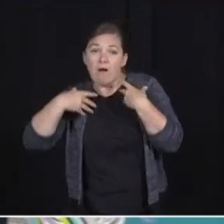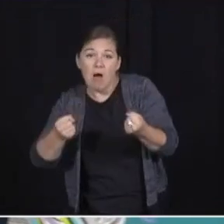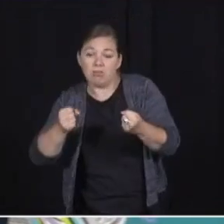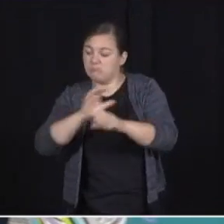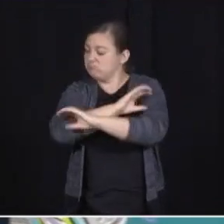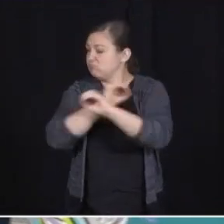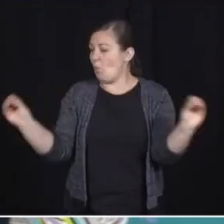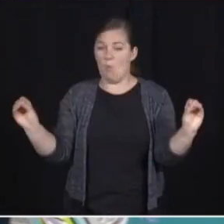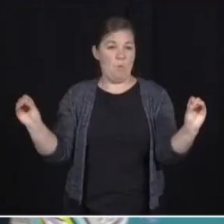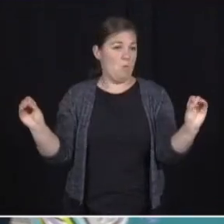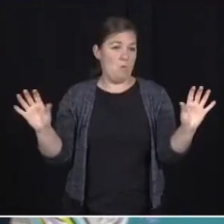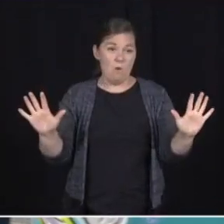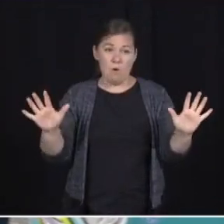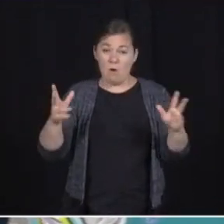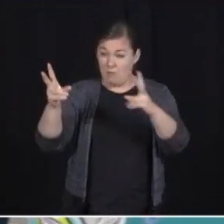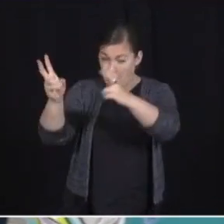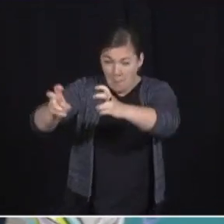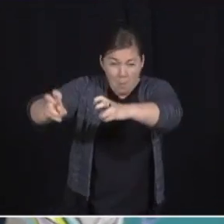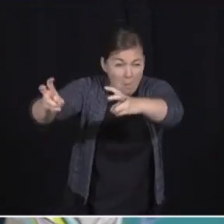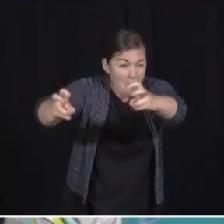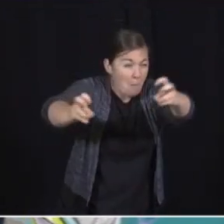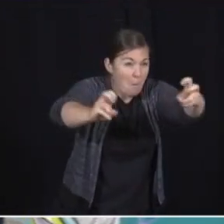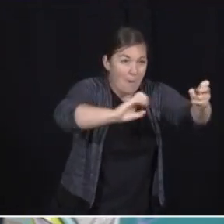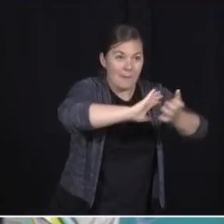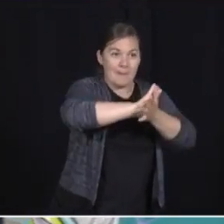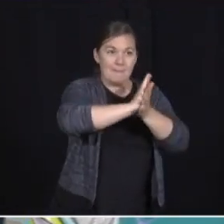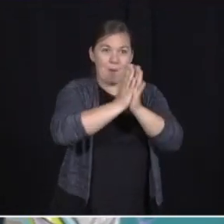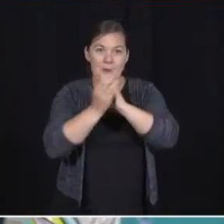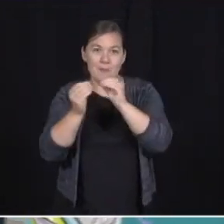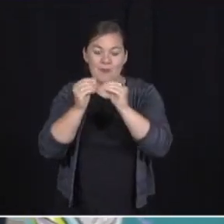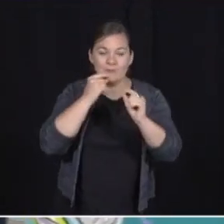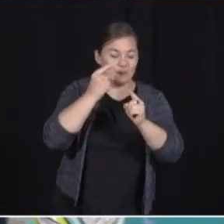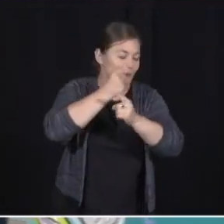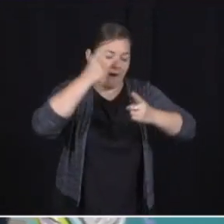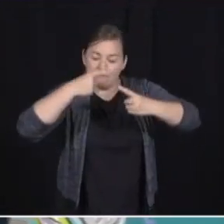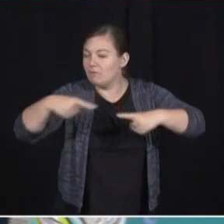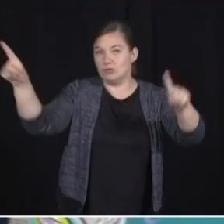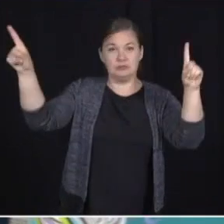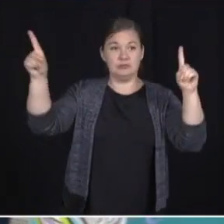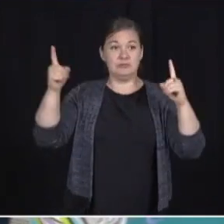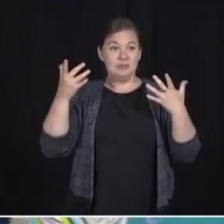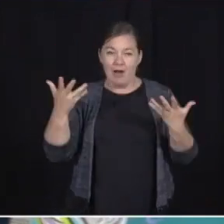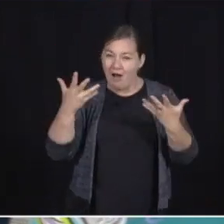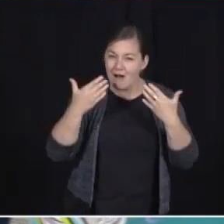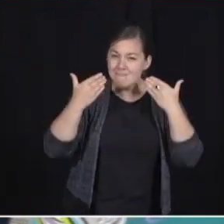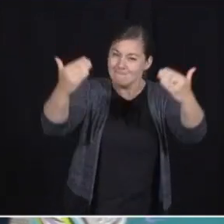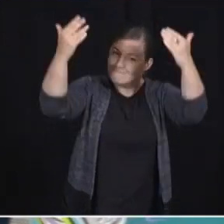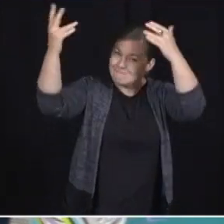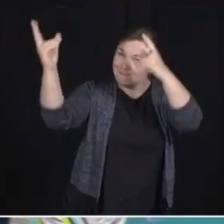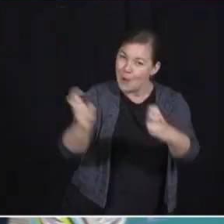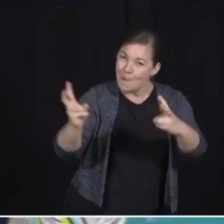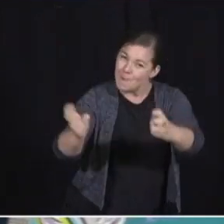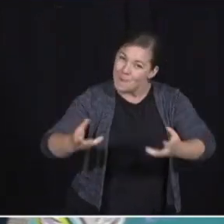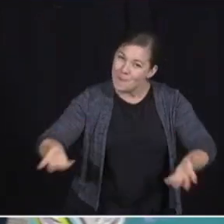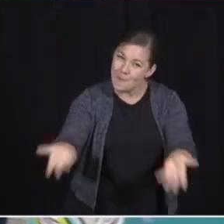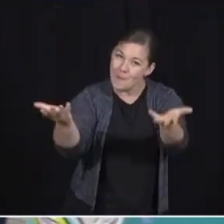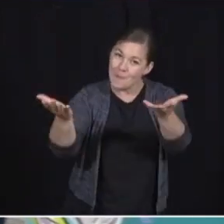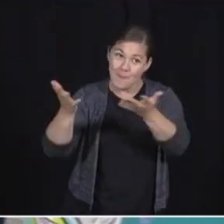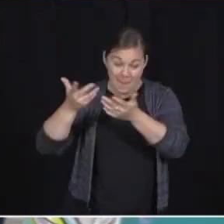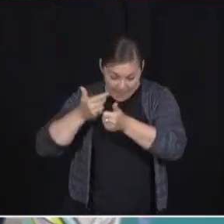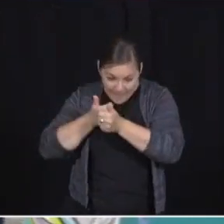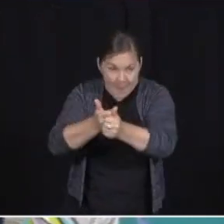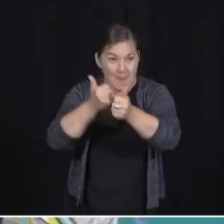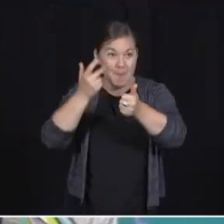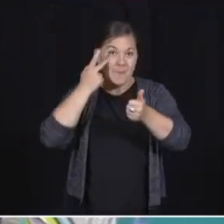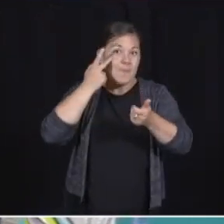So please, everyone, please download the app and help do your part. This is going to be a huge help as